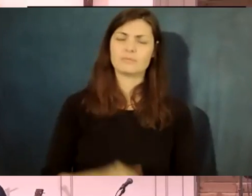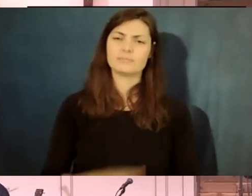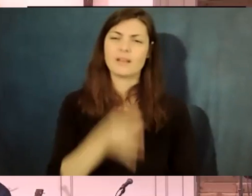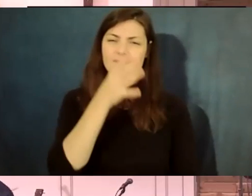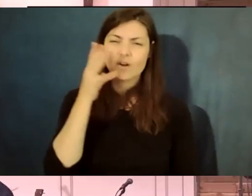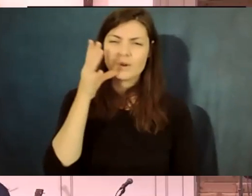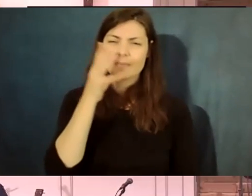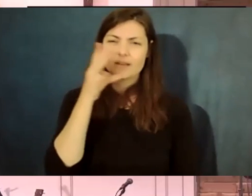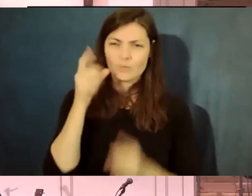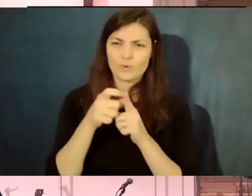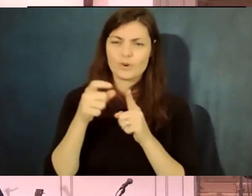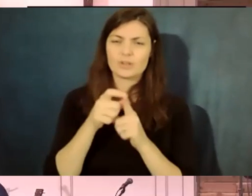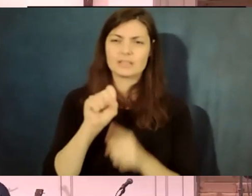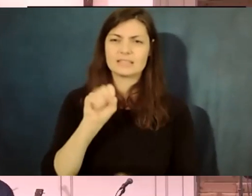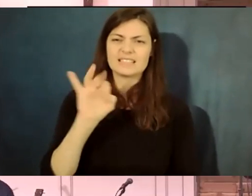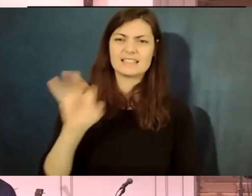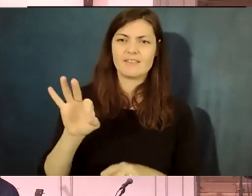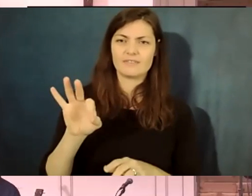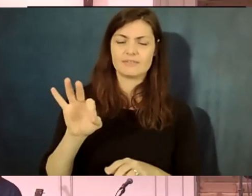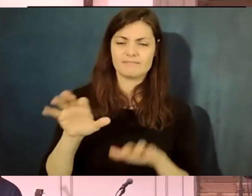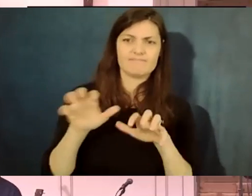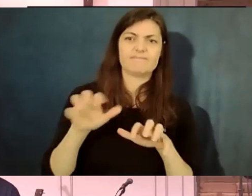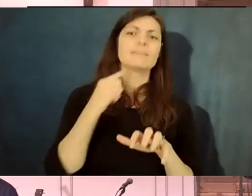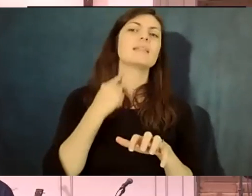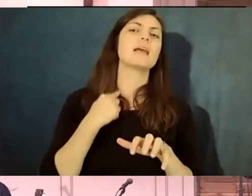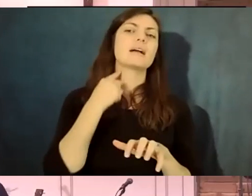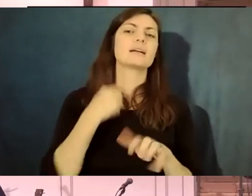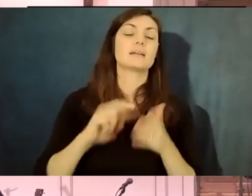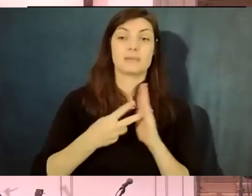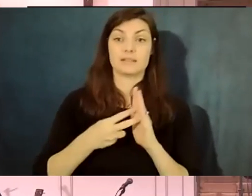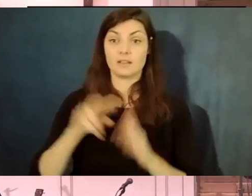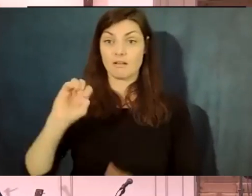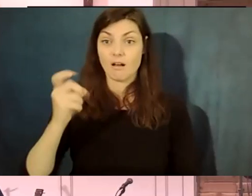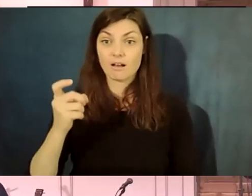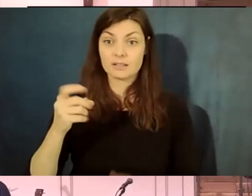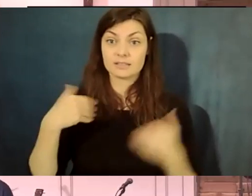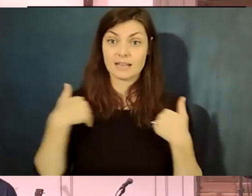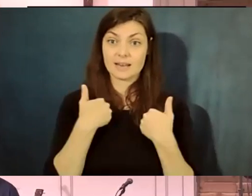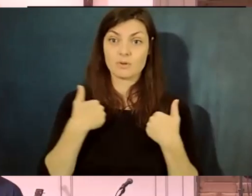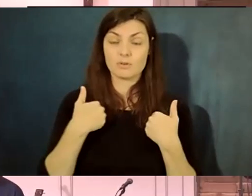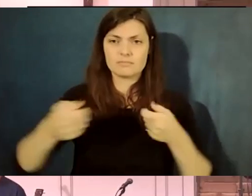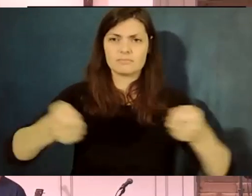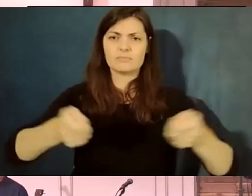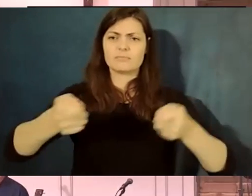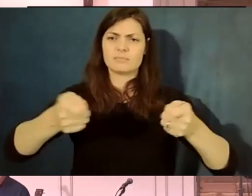term. When you pull with a rope on an ox and it won't respond. "Now therefore, let